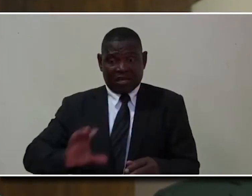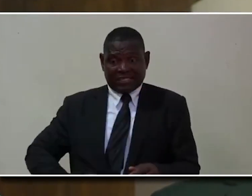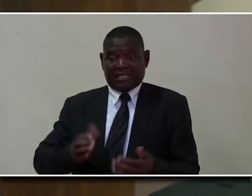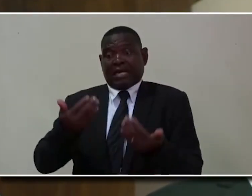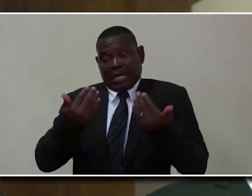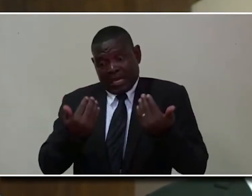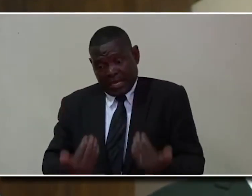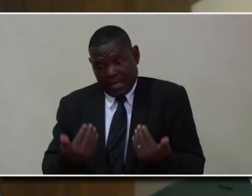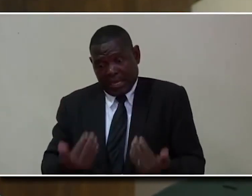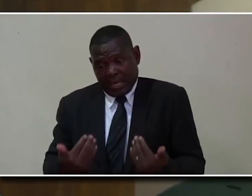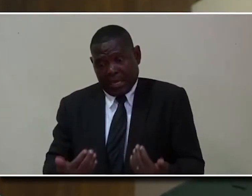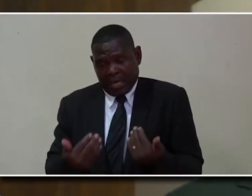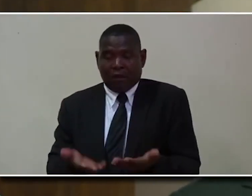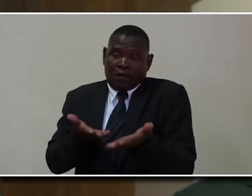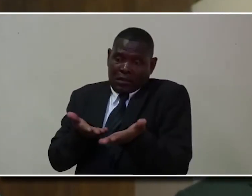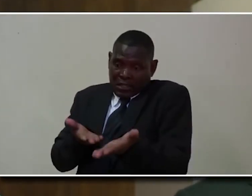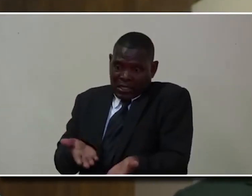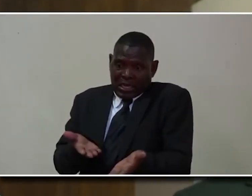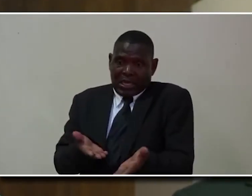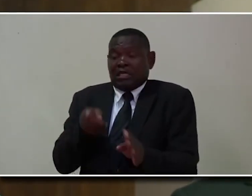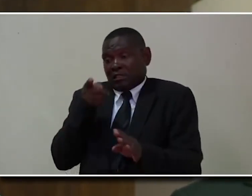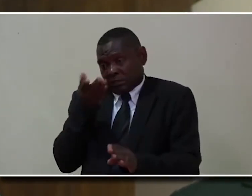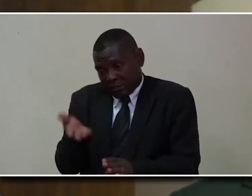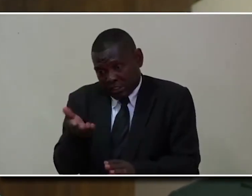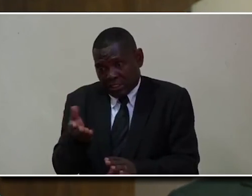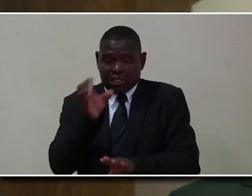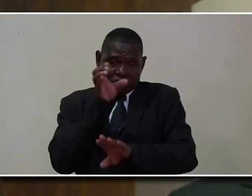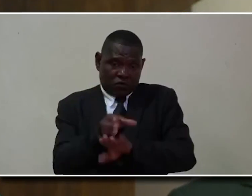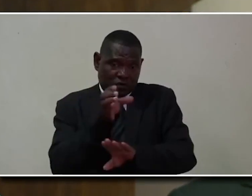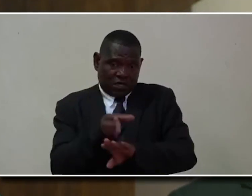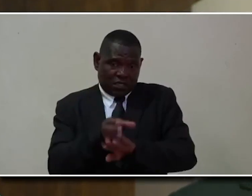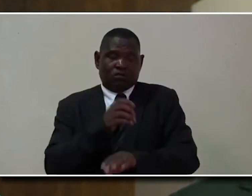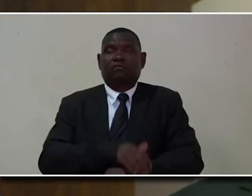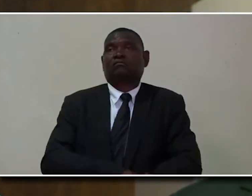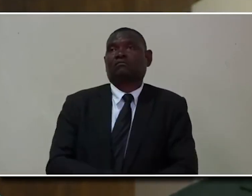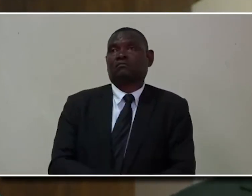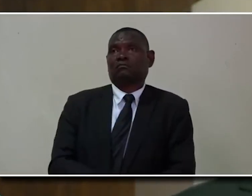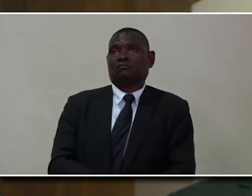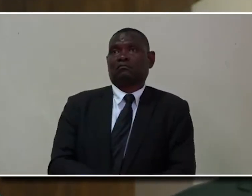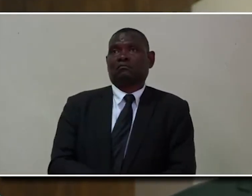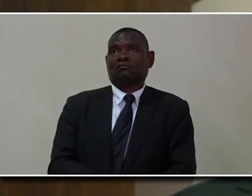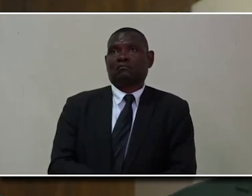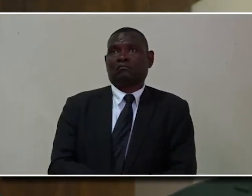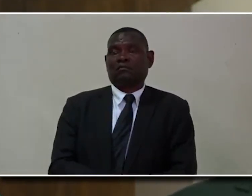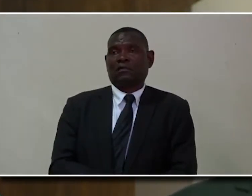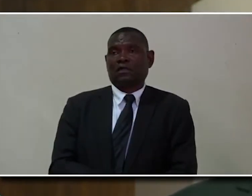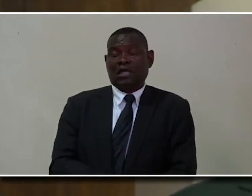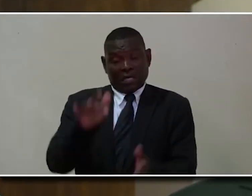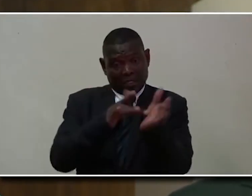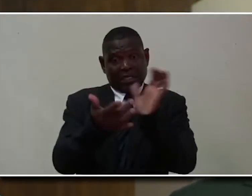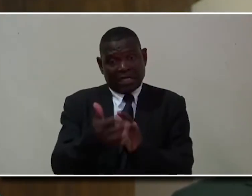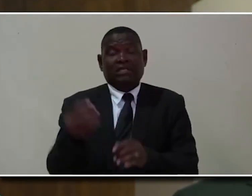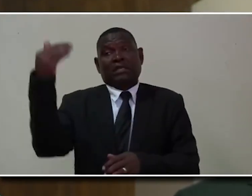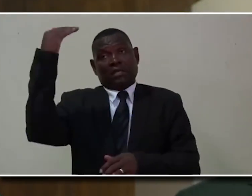congregation. Tisangalalanso kutambie Yesu aliko tilinaye lero lino ndi nthawi imeneyi. He is the head of his